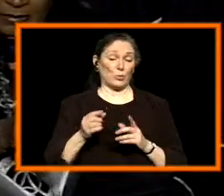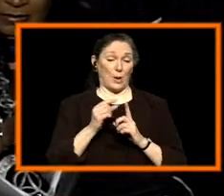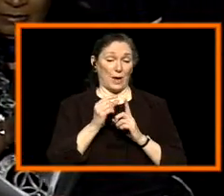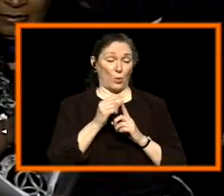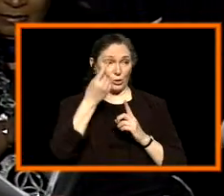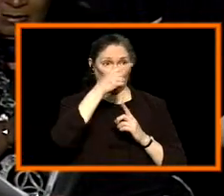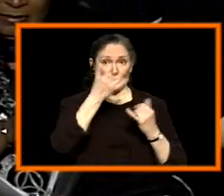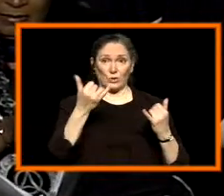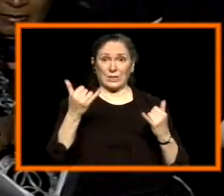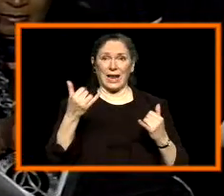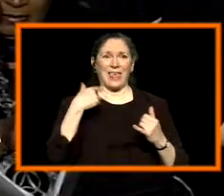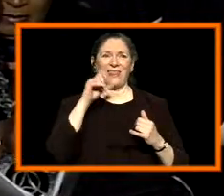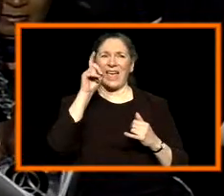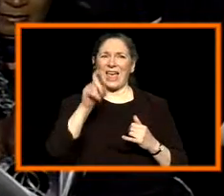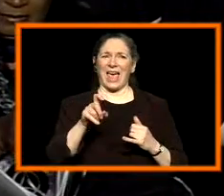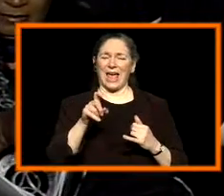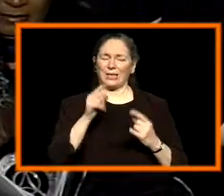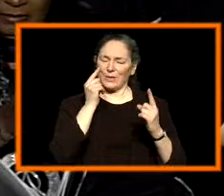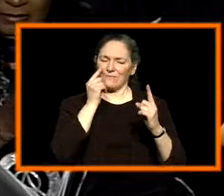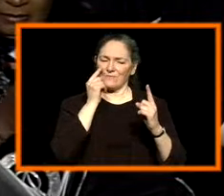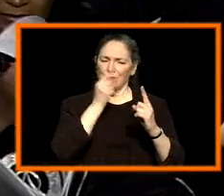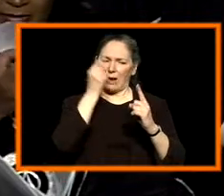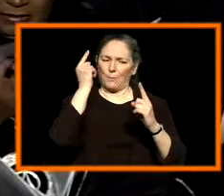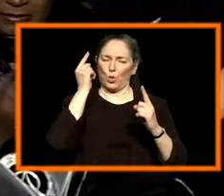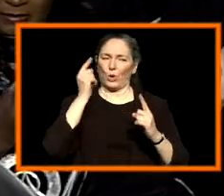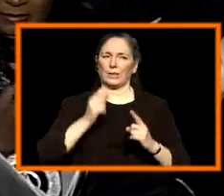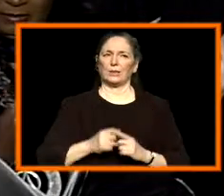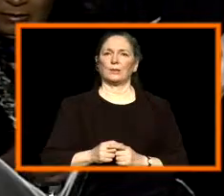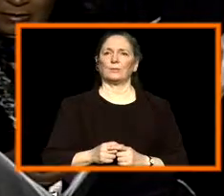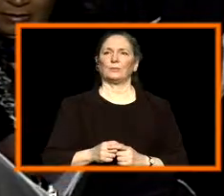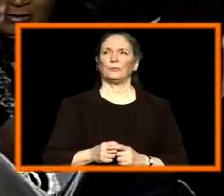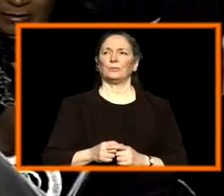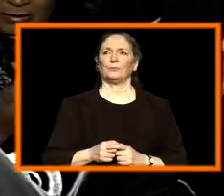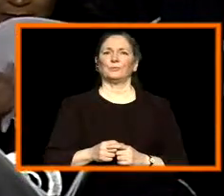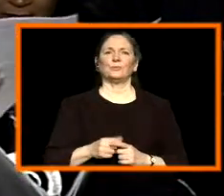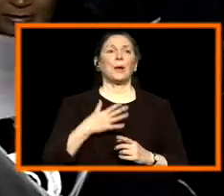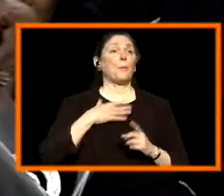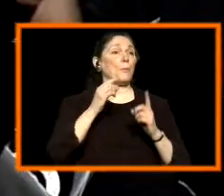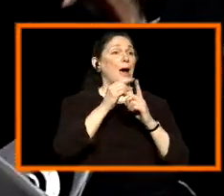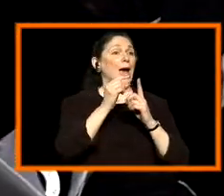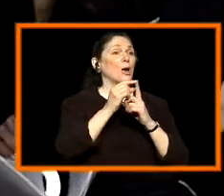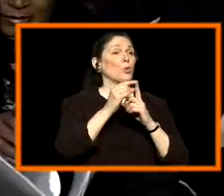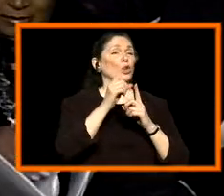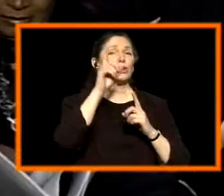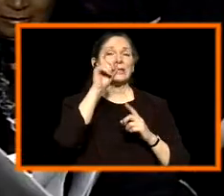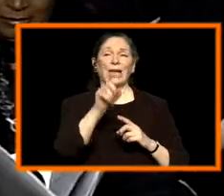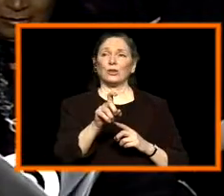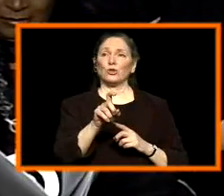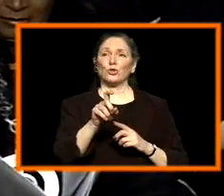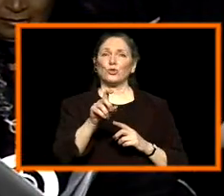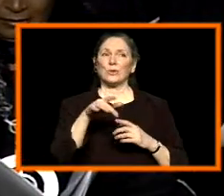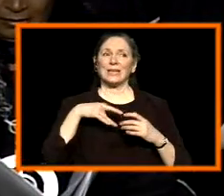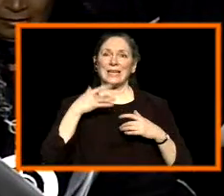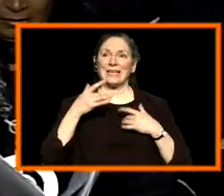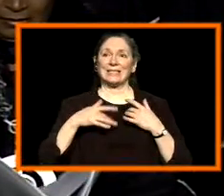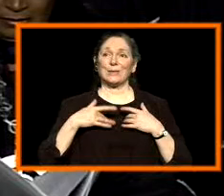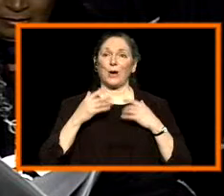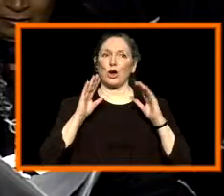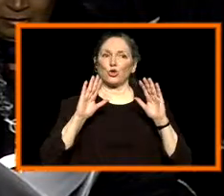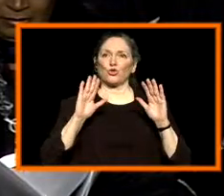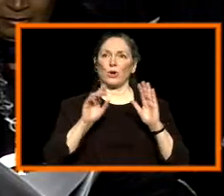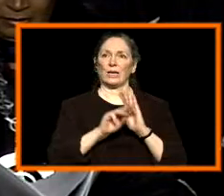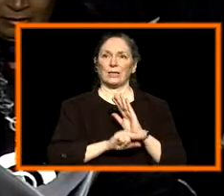words for you today, they had to be on point. My words had to inspire